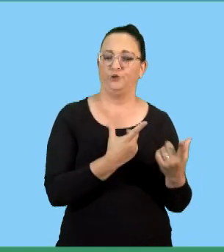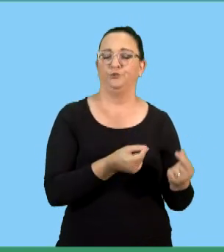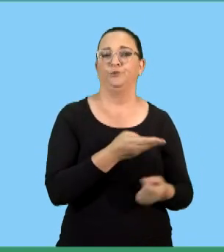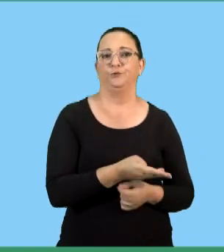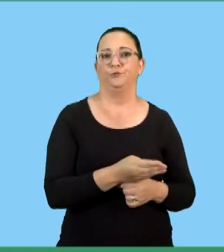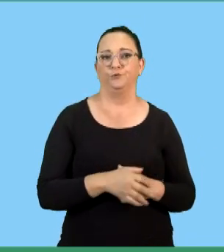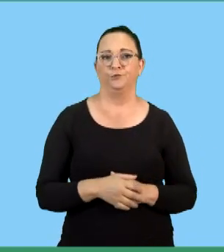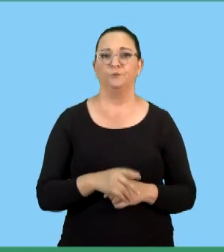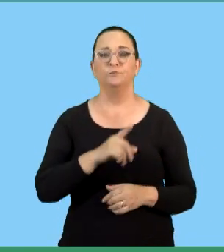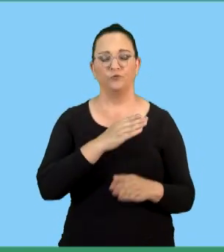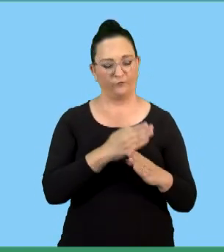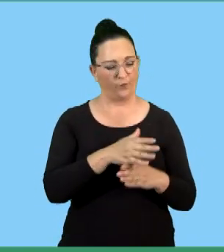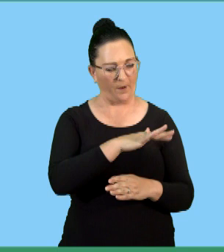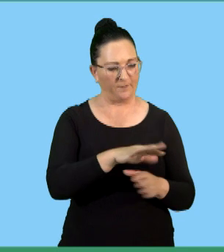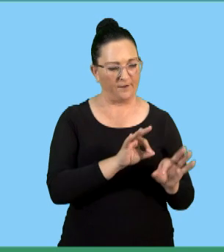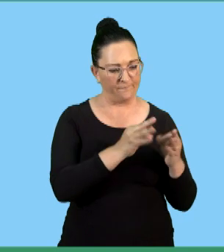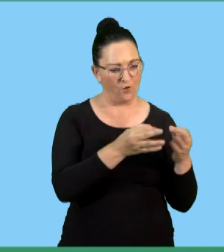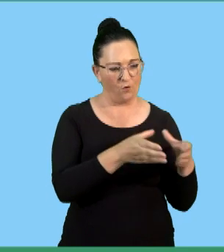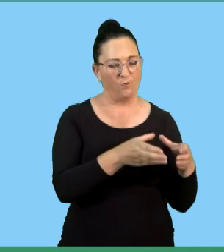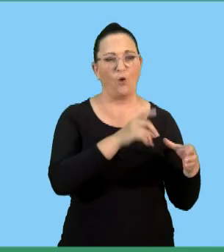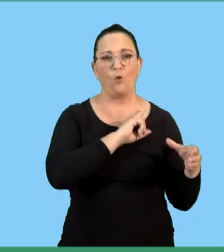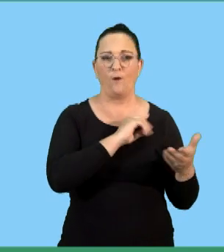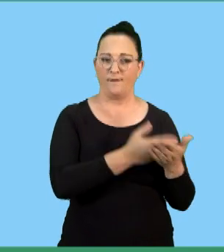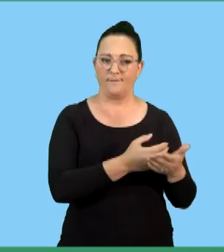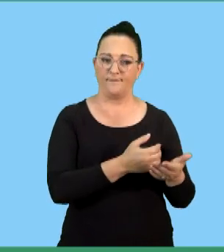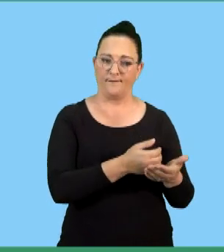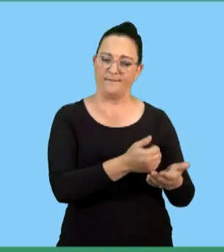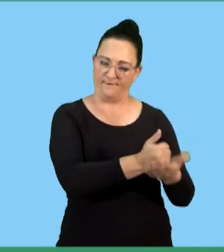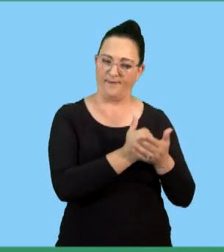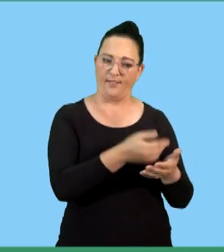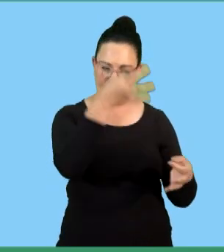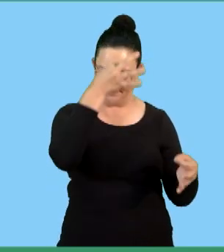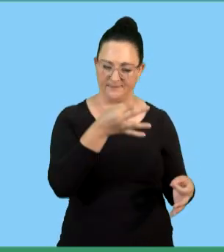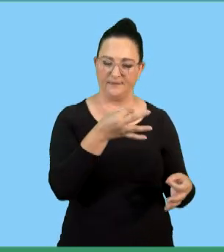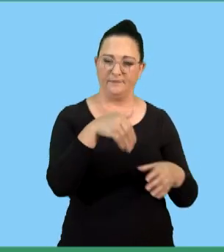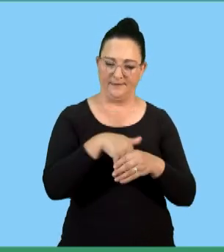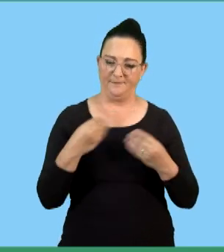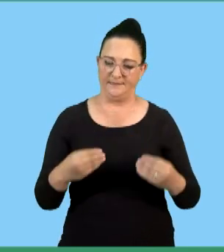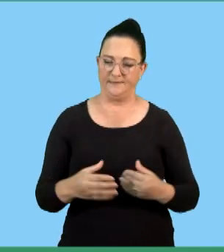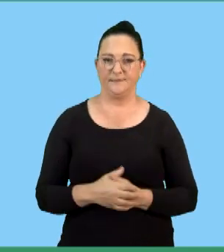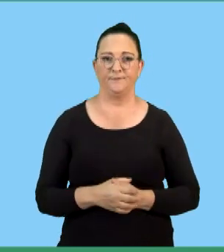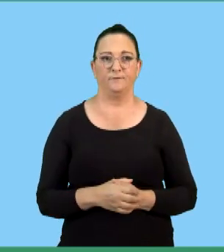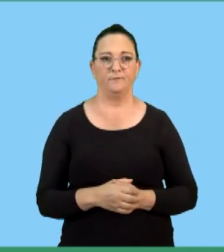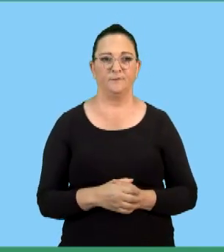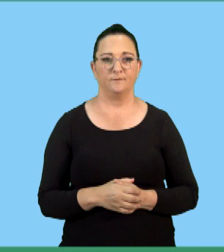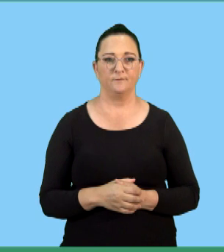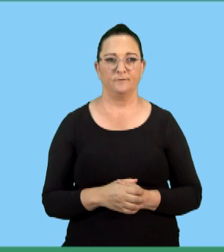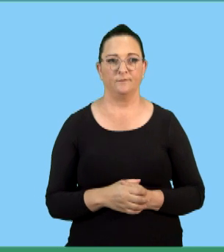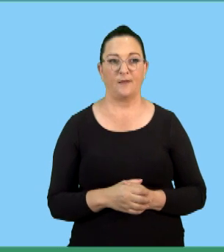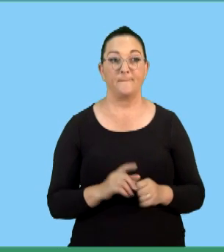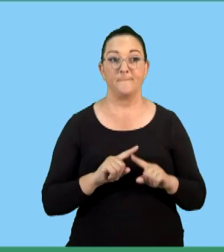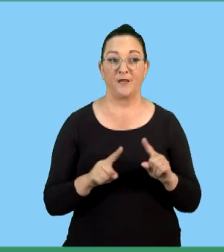the establishment of workplace forums so that they can be able to make decisions or be part of the decision making in the businesses. All